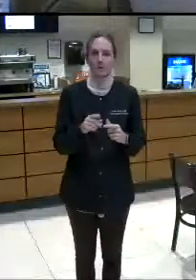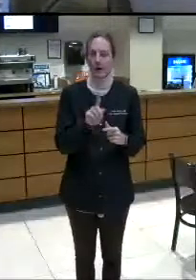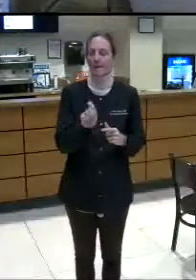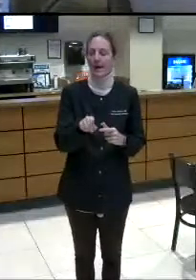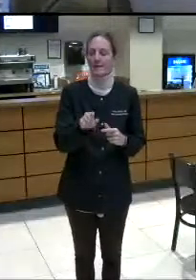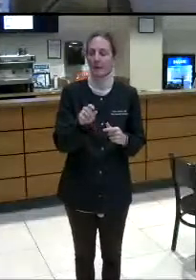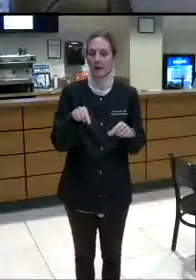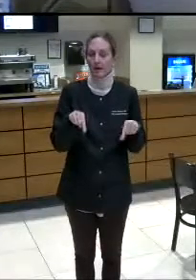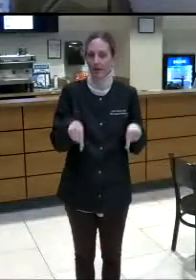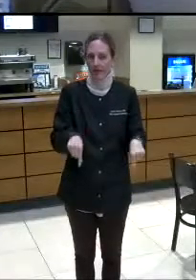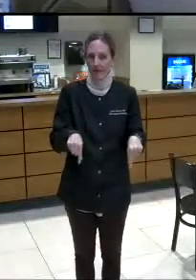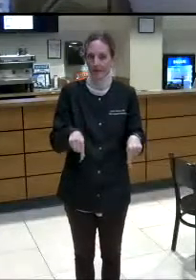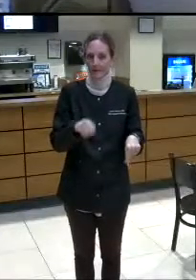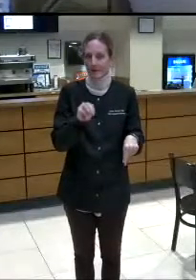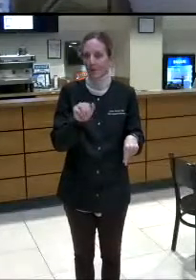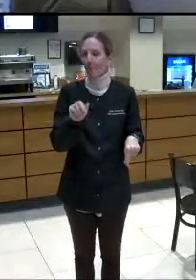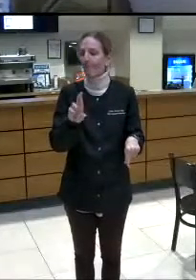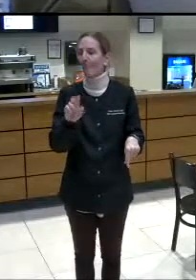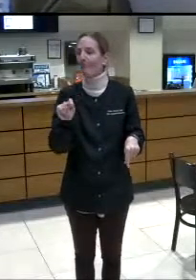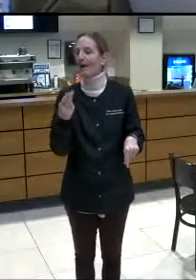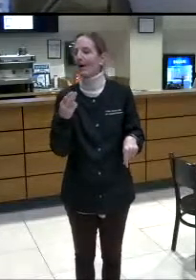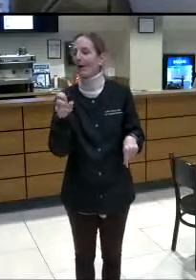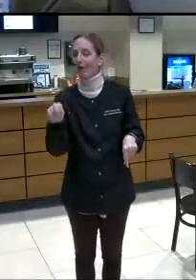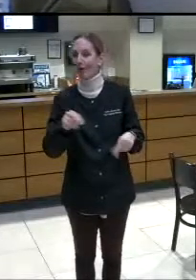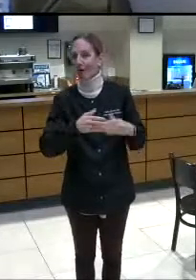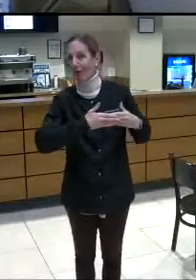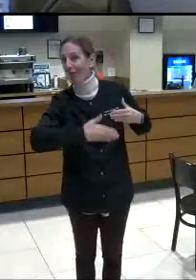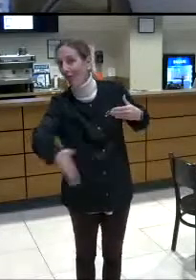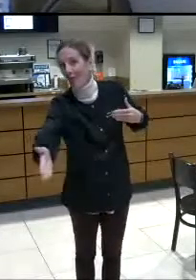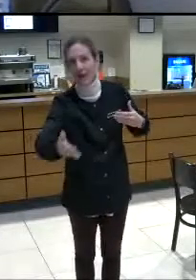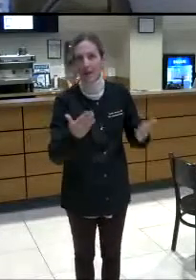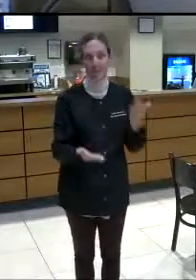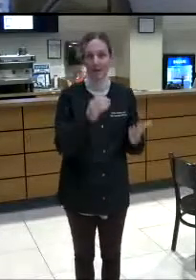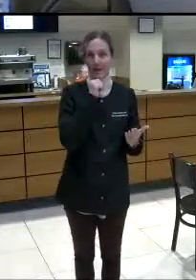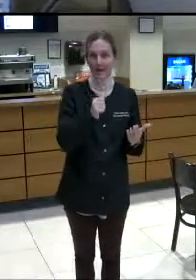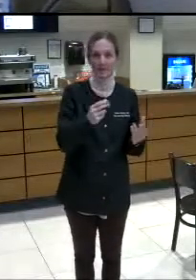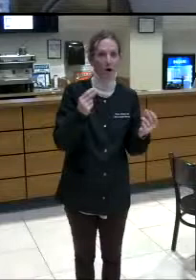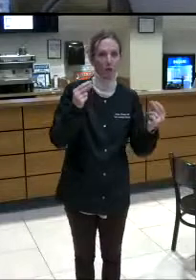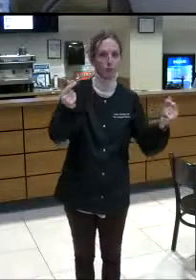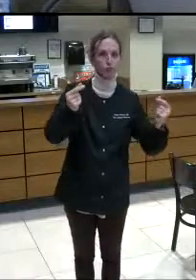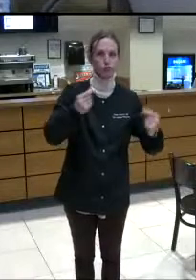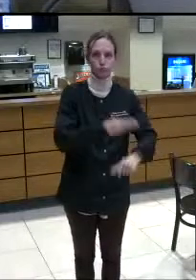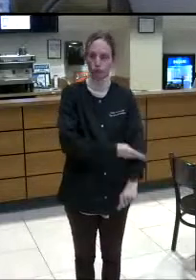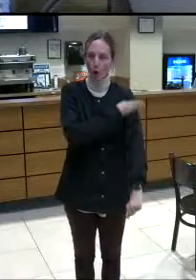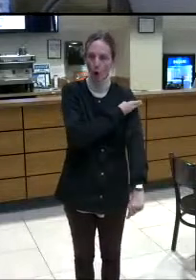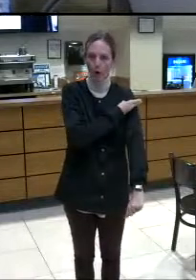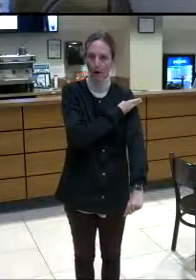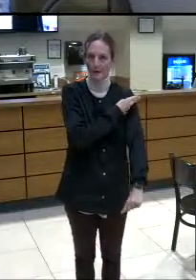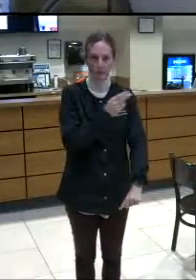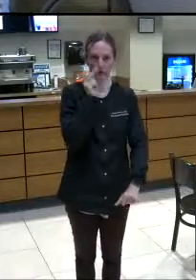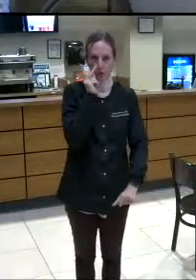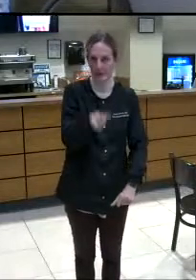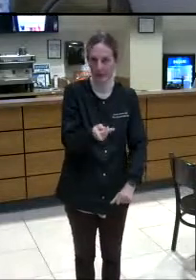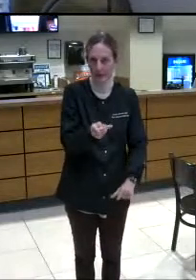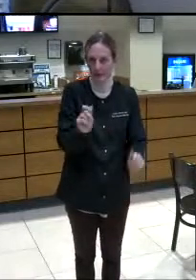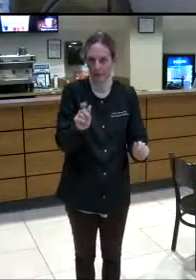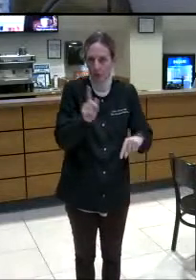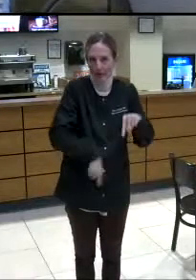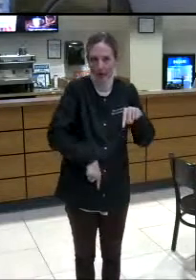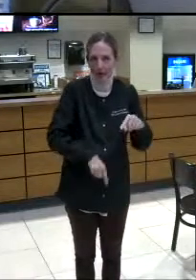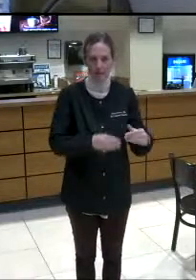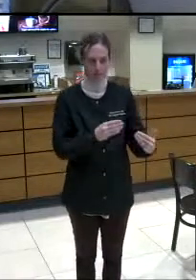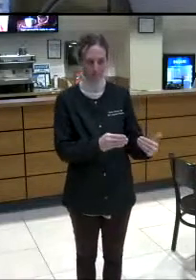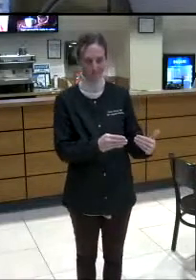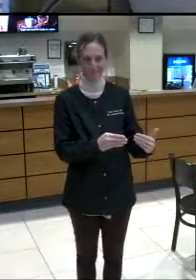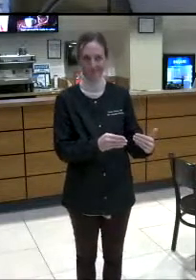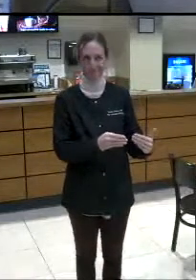this is a marathon, right? So there may be not immediate progress that is visible or able to be articulated.